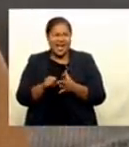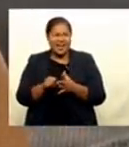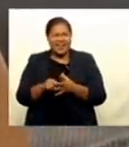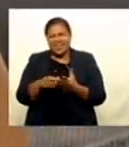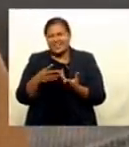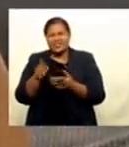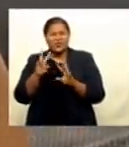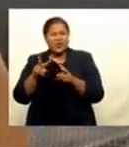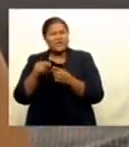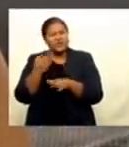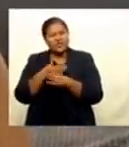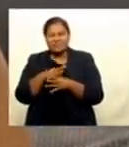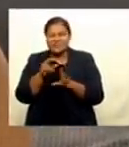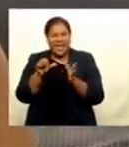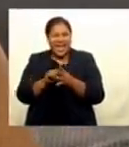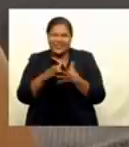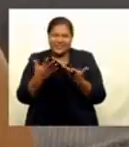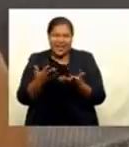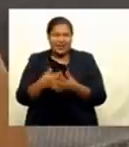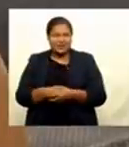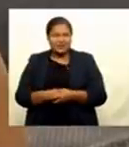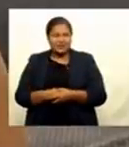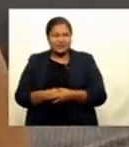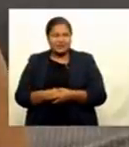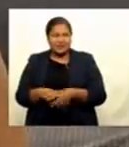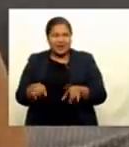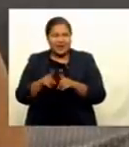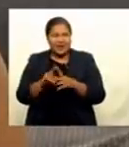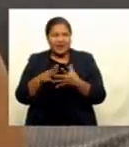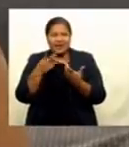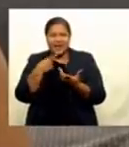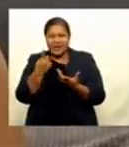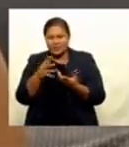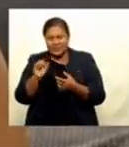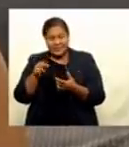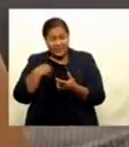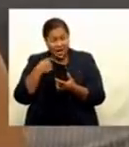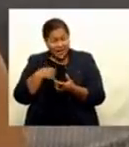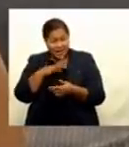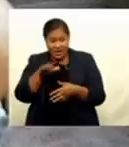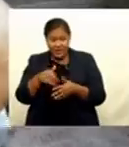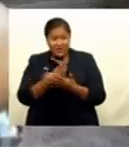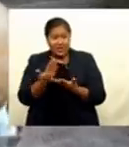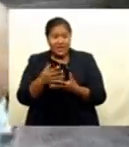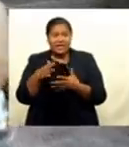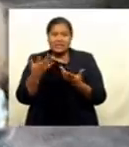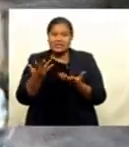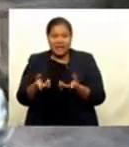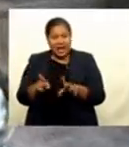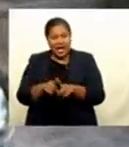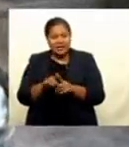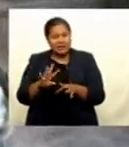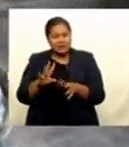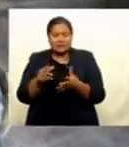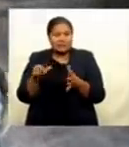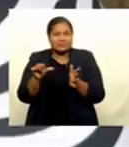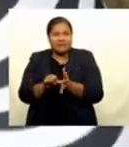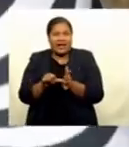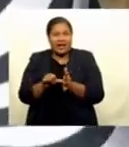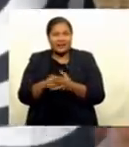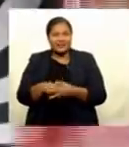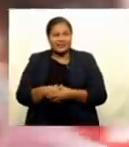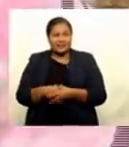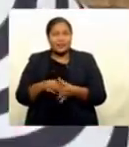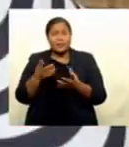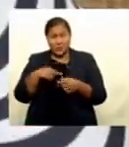hard nowadays, and then like having to stay alive, having to survive every day is like already difficult task. And then with this COVID,